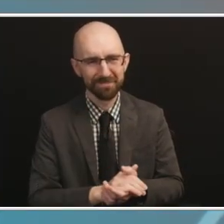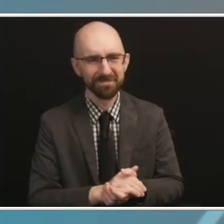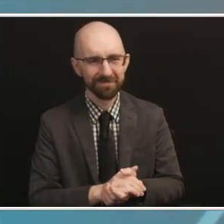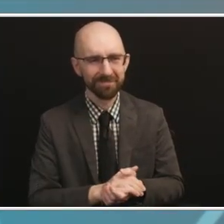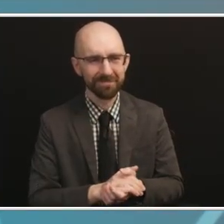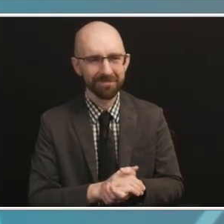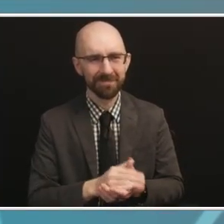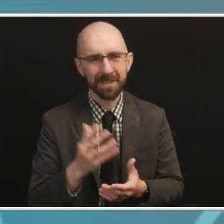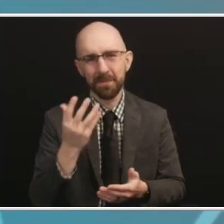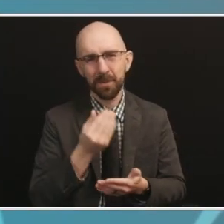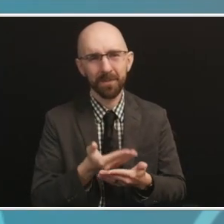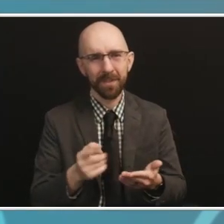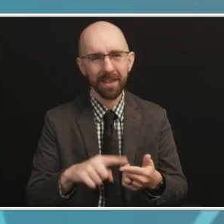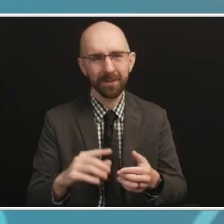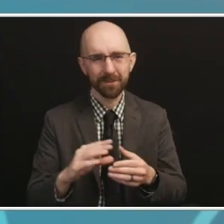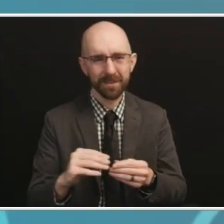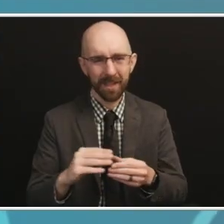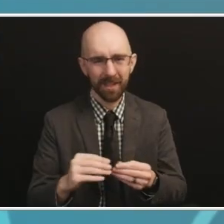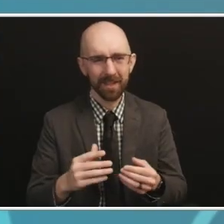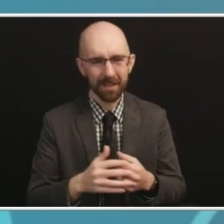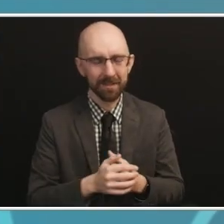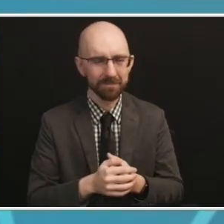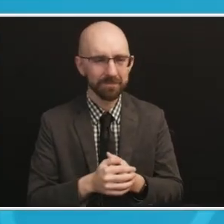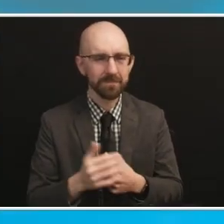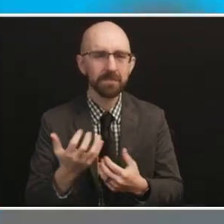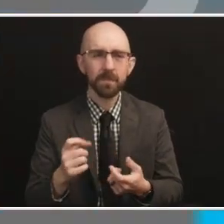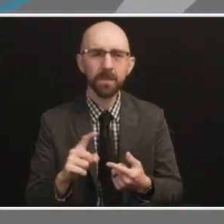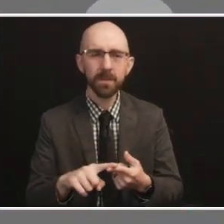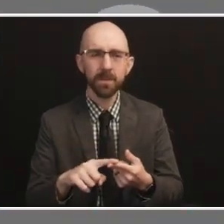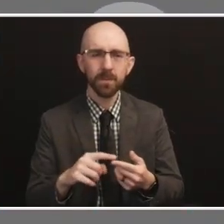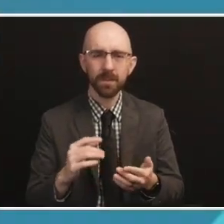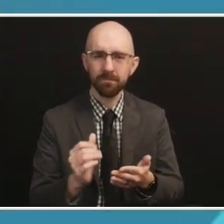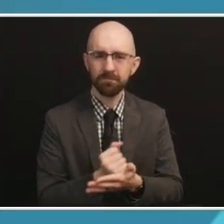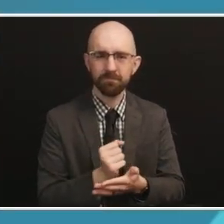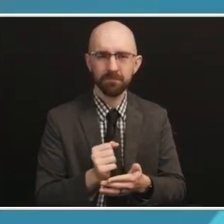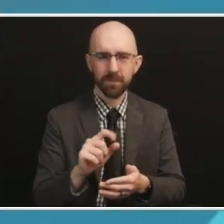beautiful thing to say. I want to get to some of the questions.